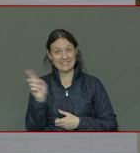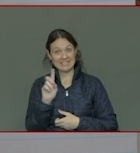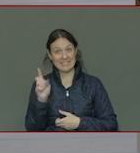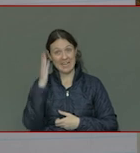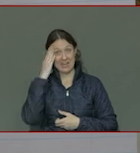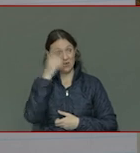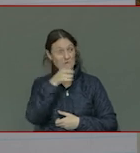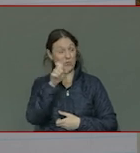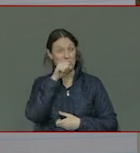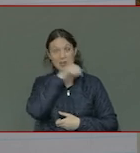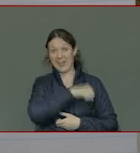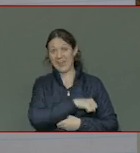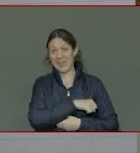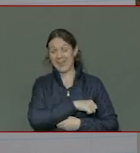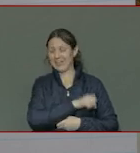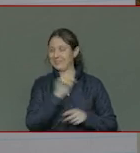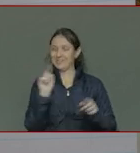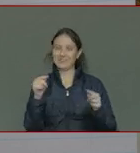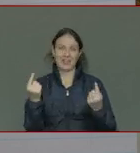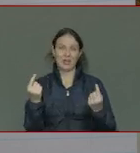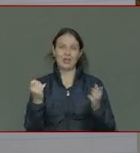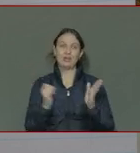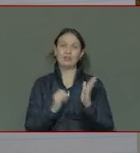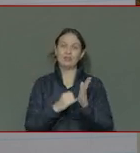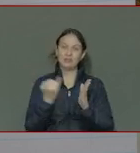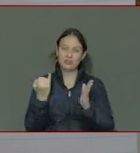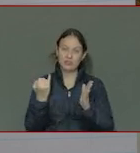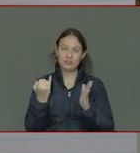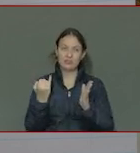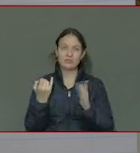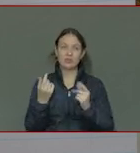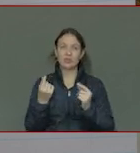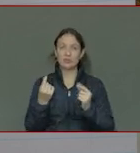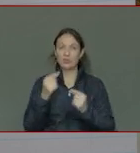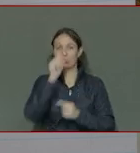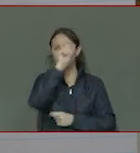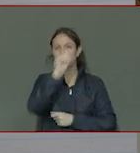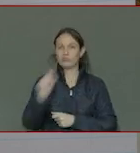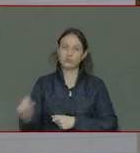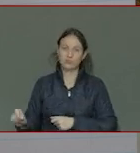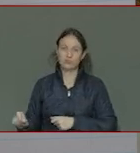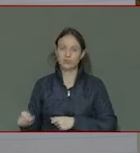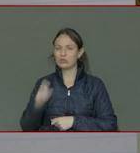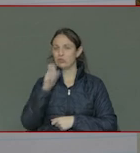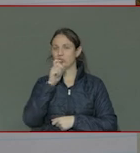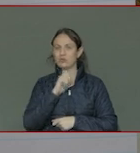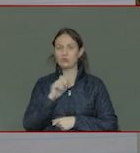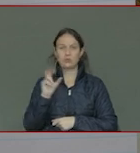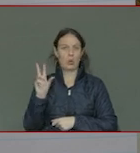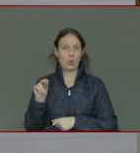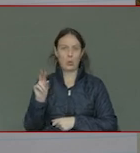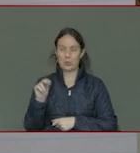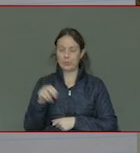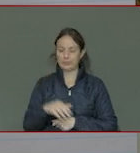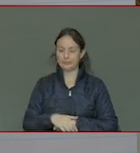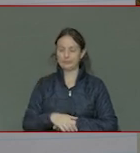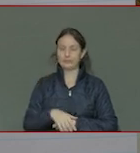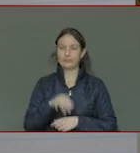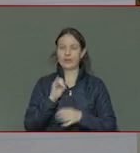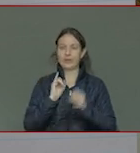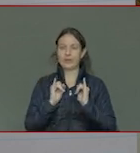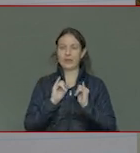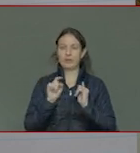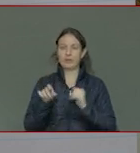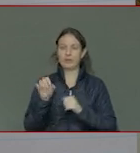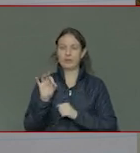know. But please, you just draw a line through and you don't use Tipp-Ex. Okay, 11.3.